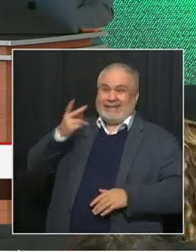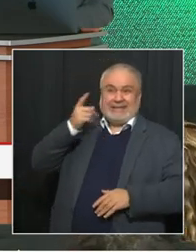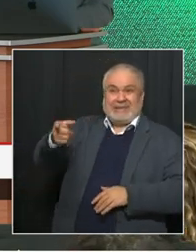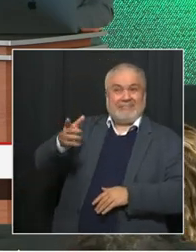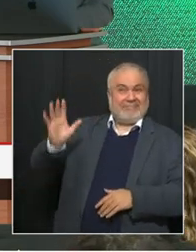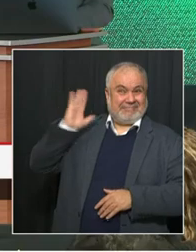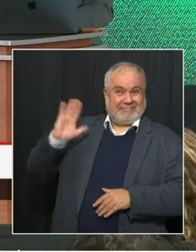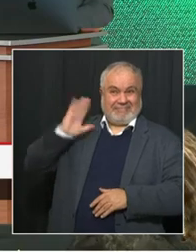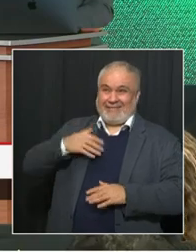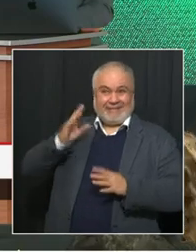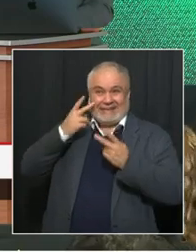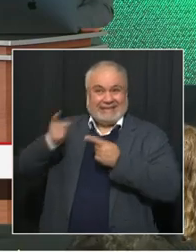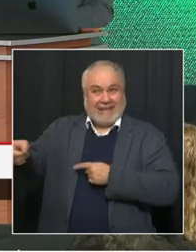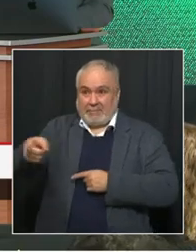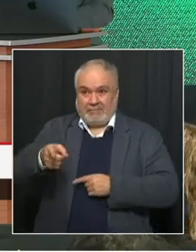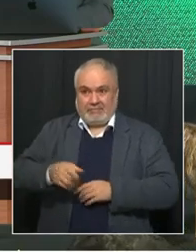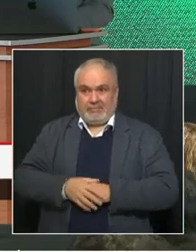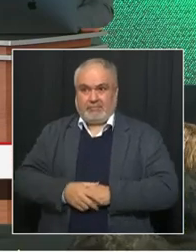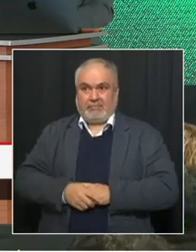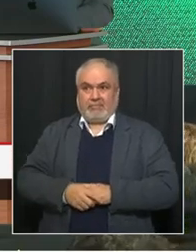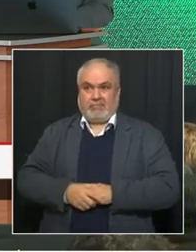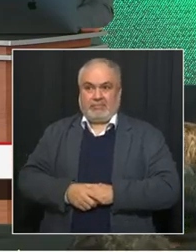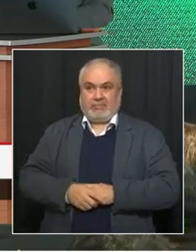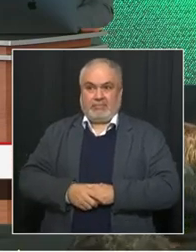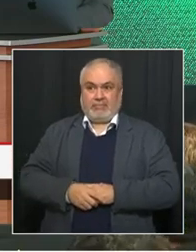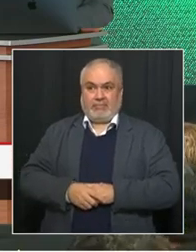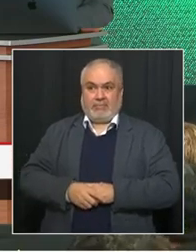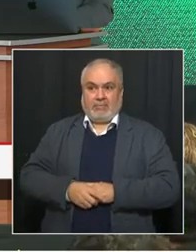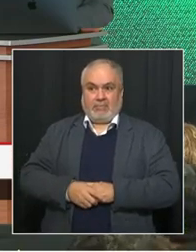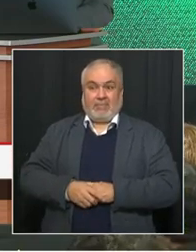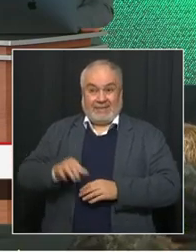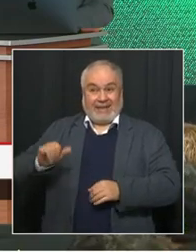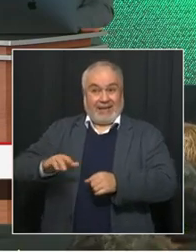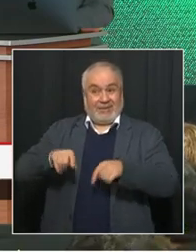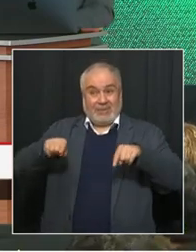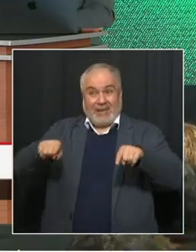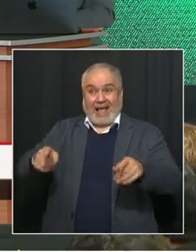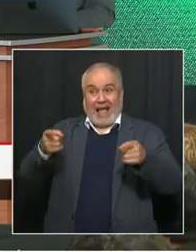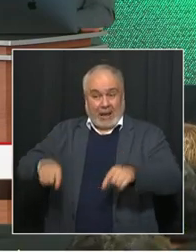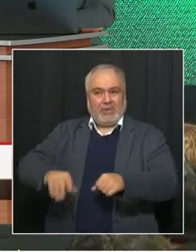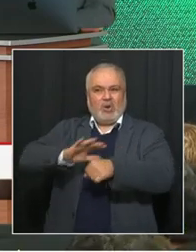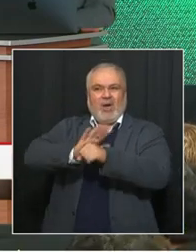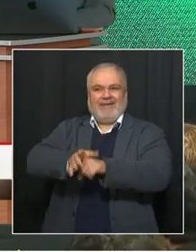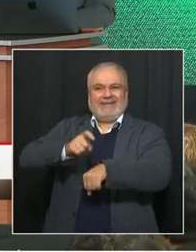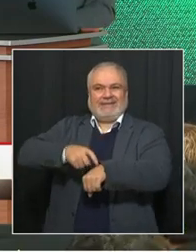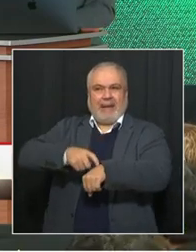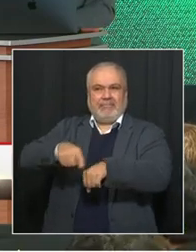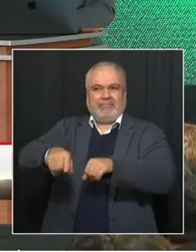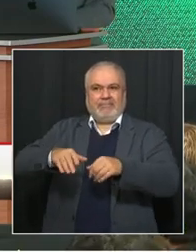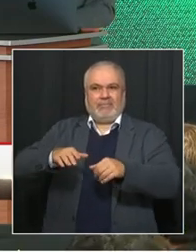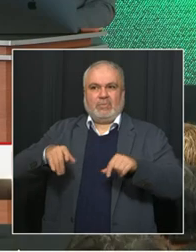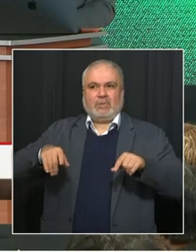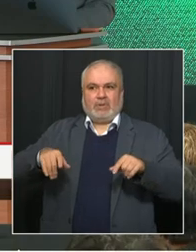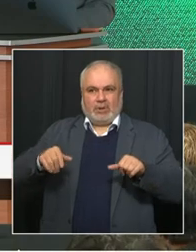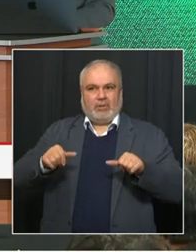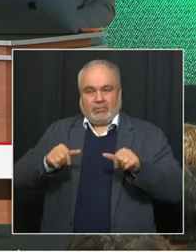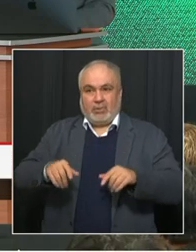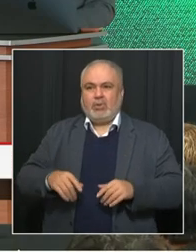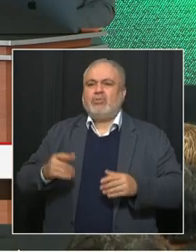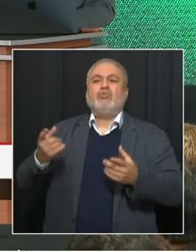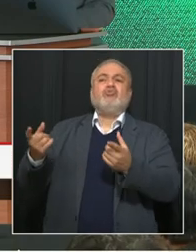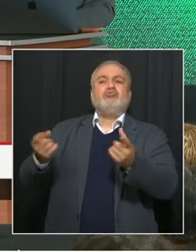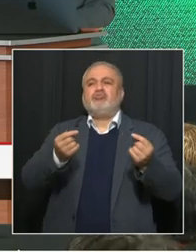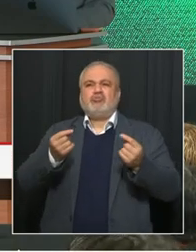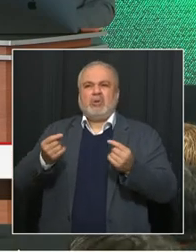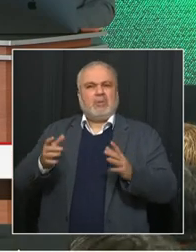it post-COVID. When people were separated from their activities of normal daily living,